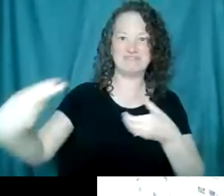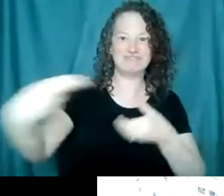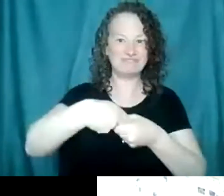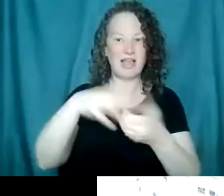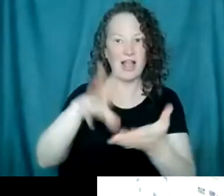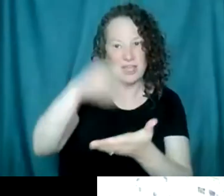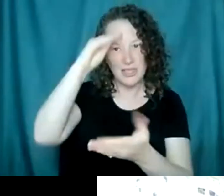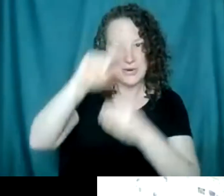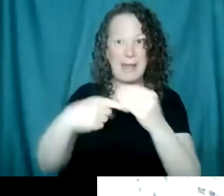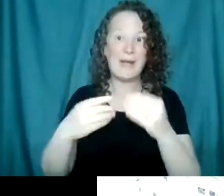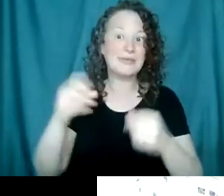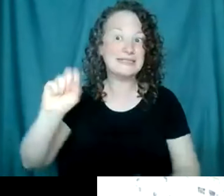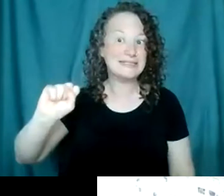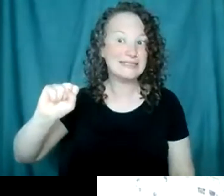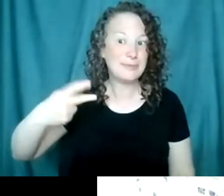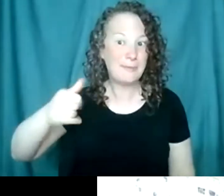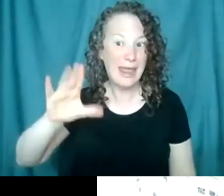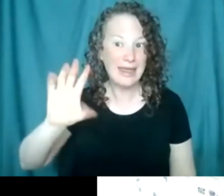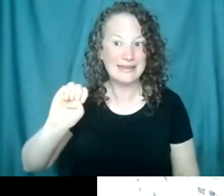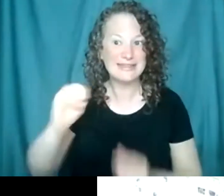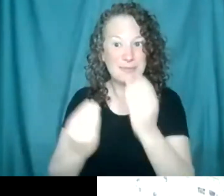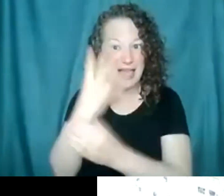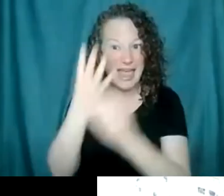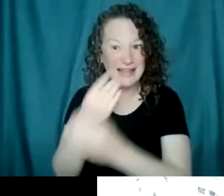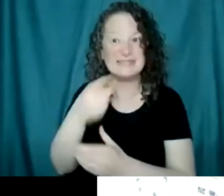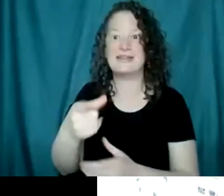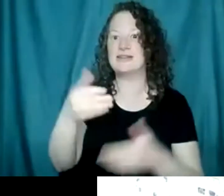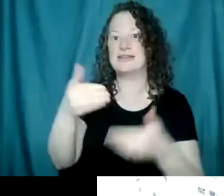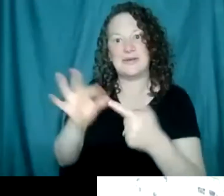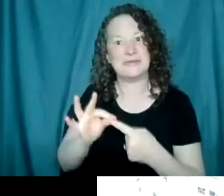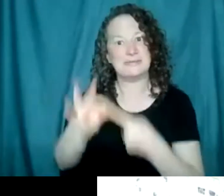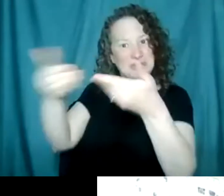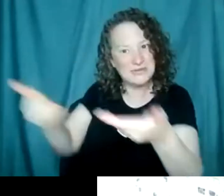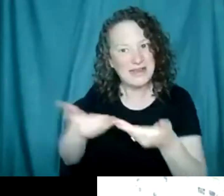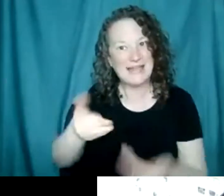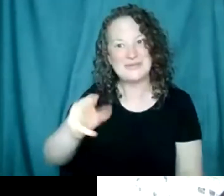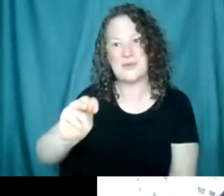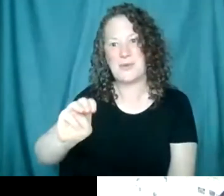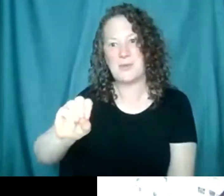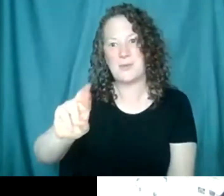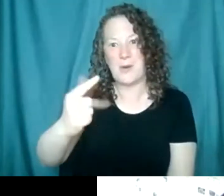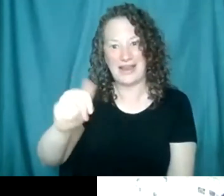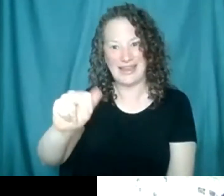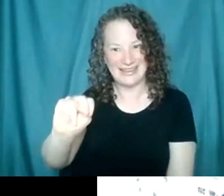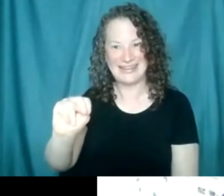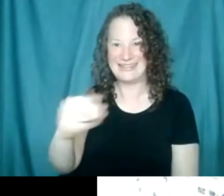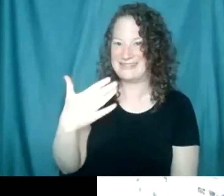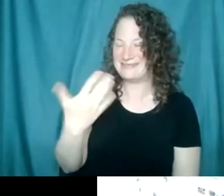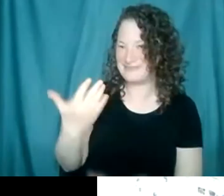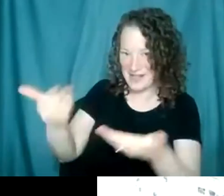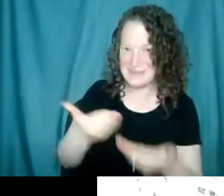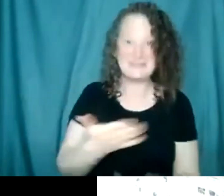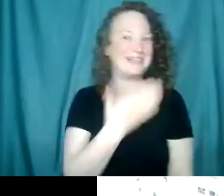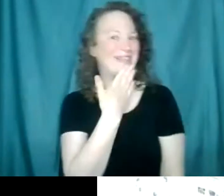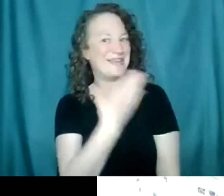space plants from our very special guest, soil and crop scientist, Morgan Irons. Welcome, Morgan. Thank you for having me. We're so